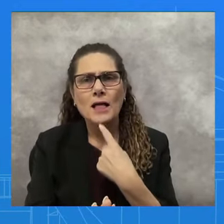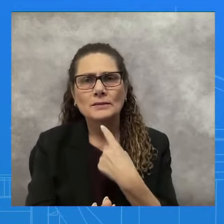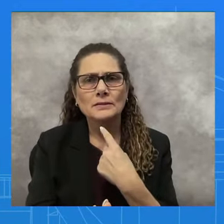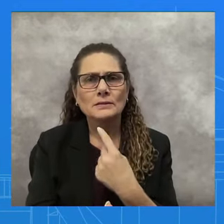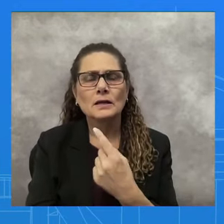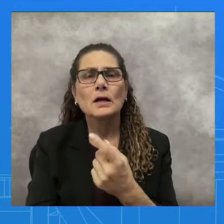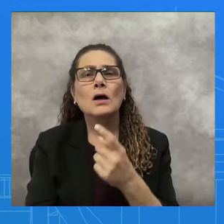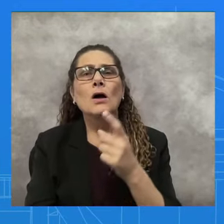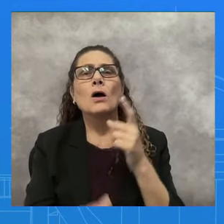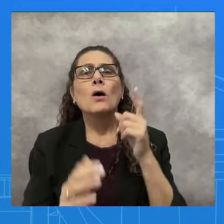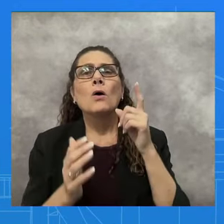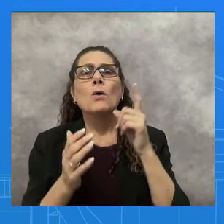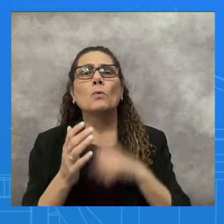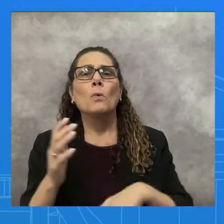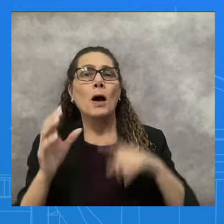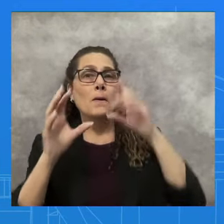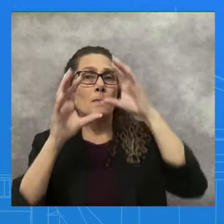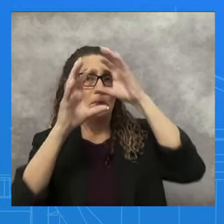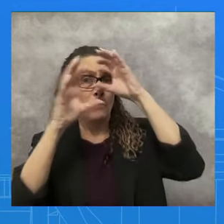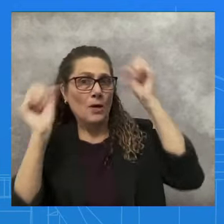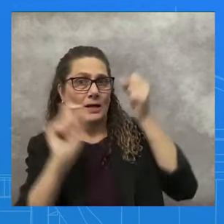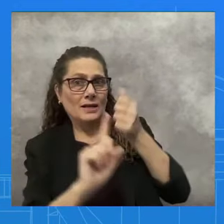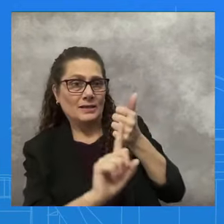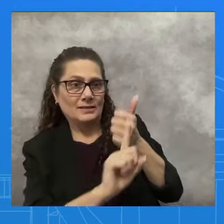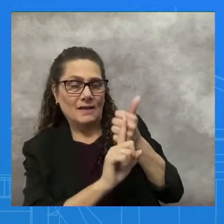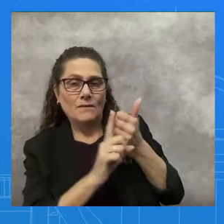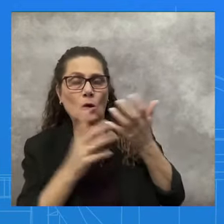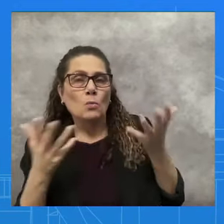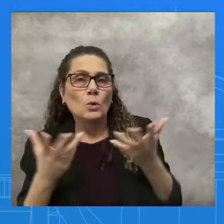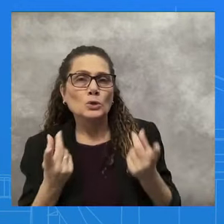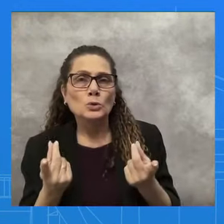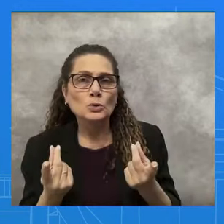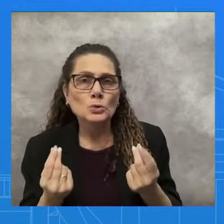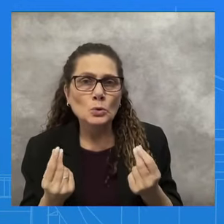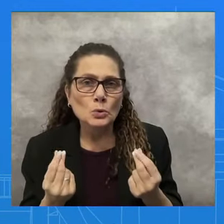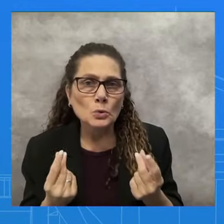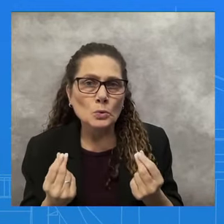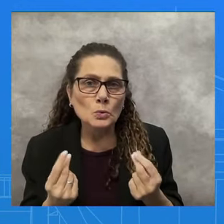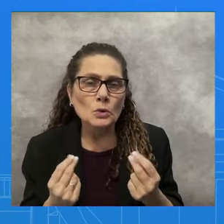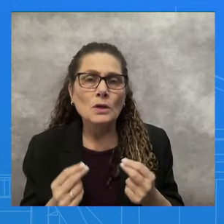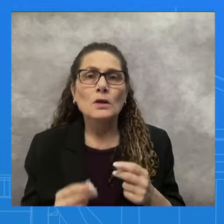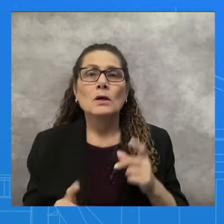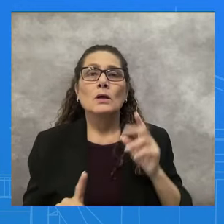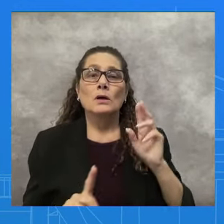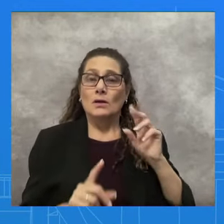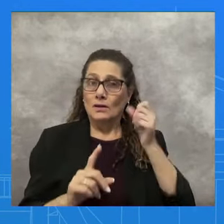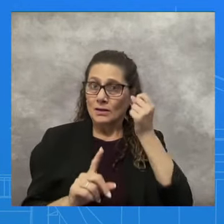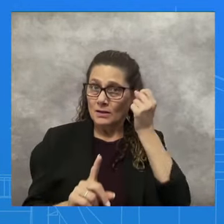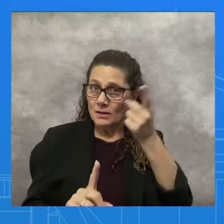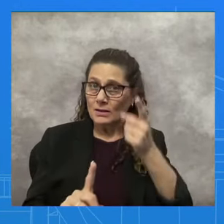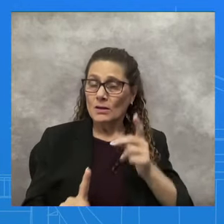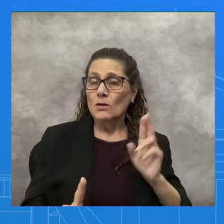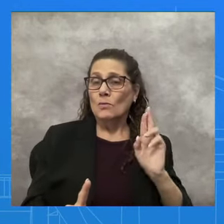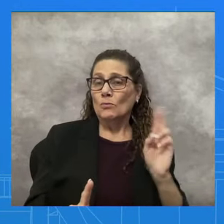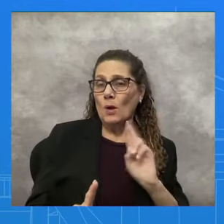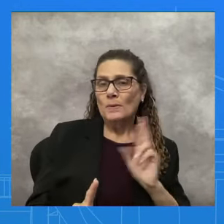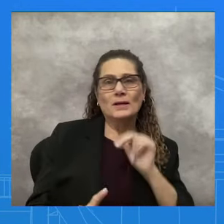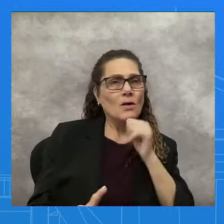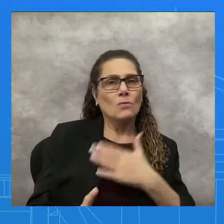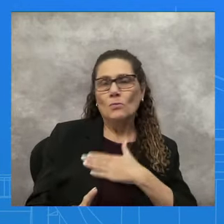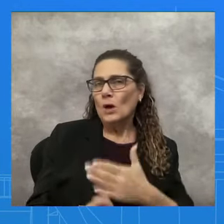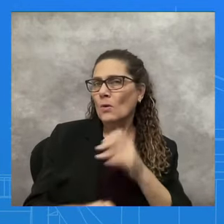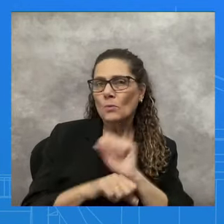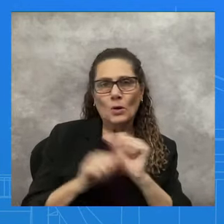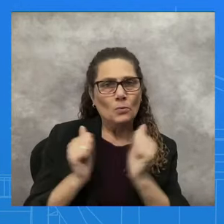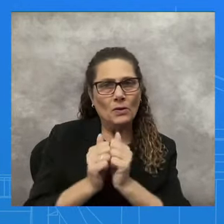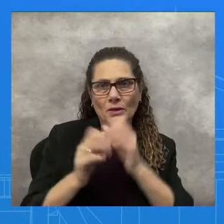did. I also called out Republicans for not doing enough, for not working with the president on trying to actually deal with an issue. That's what you asked me. That's what